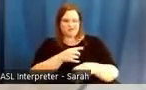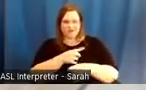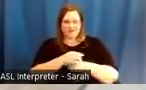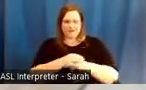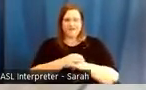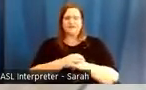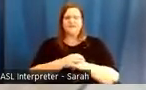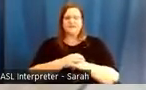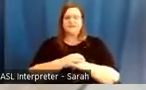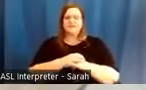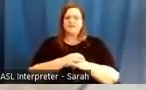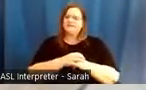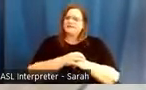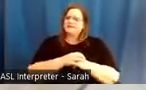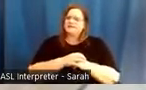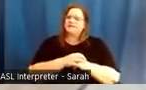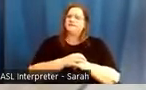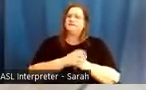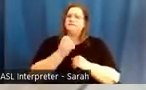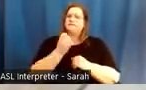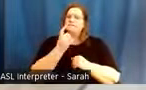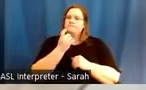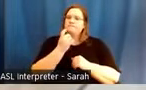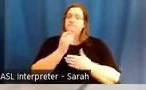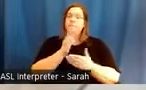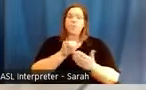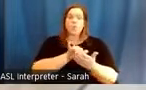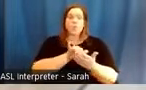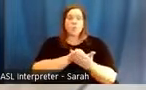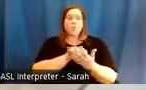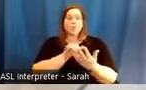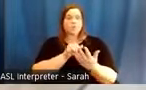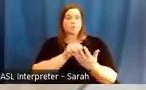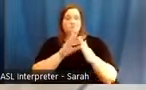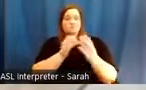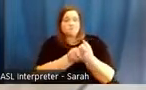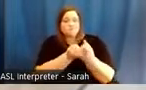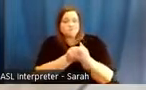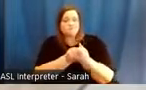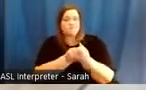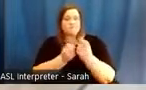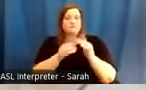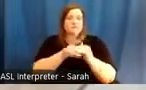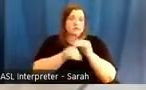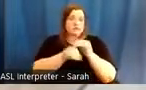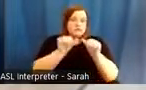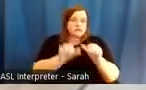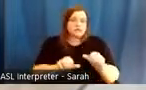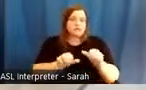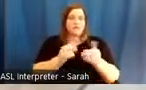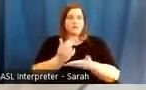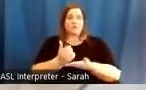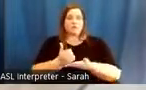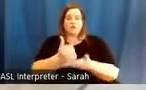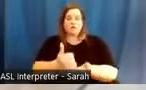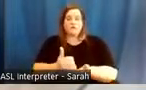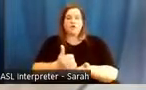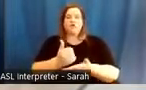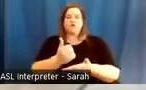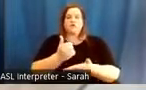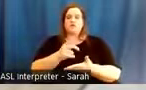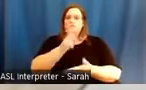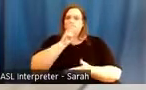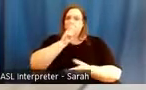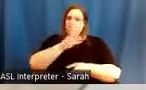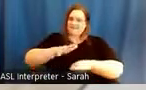of making sure that those housing supports are accessible and useful for folks is to make sure that we adequately